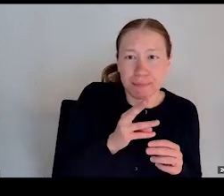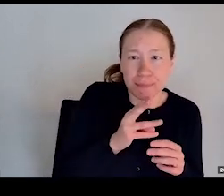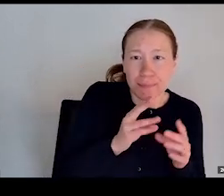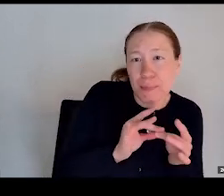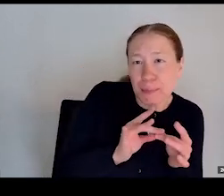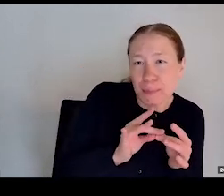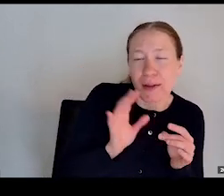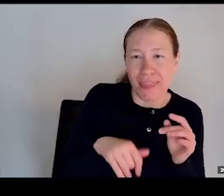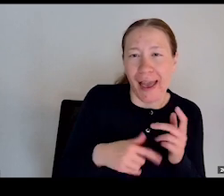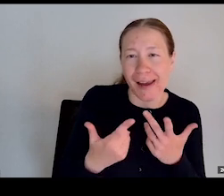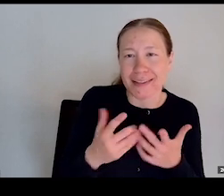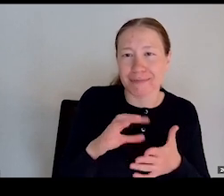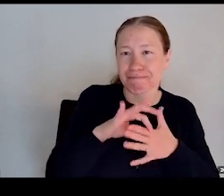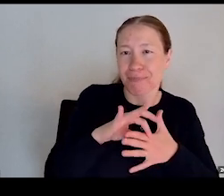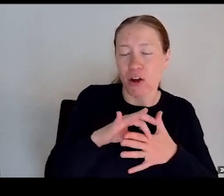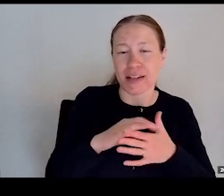speaker identifications.